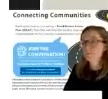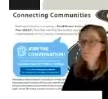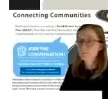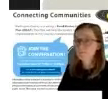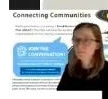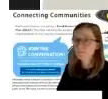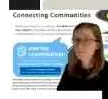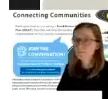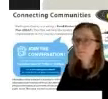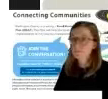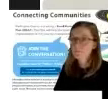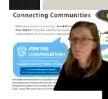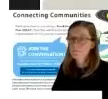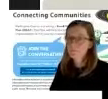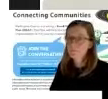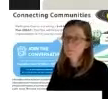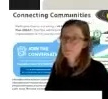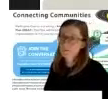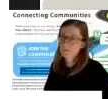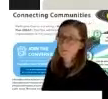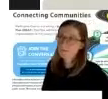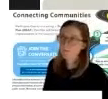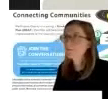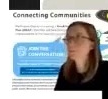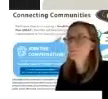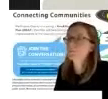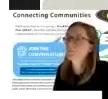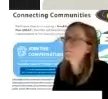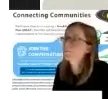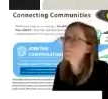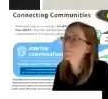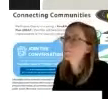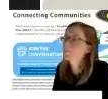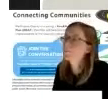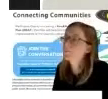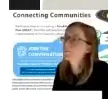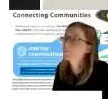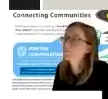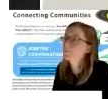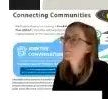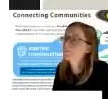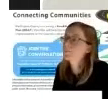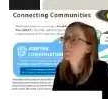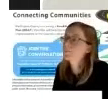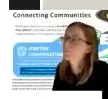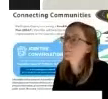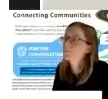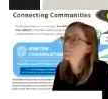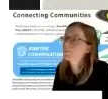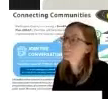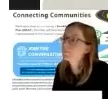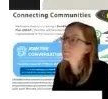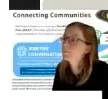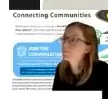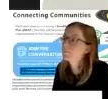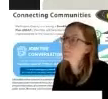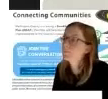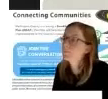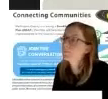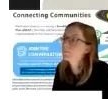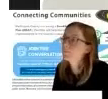Waterloo boundary limits, and Wellington Road 86 between Wellington Road 10 and Wellington Road.